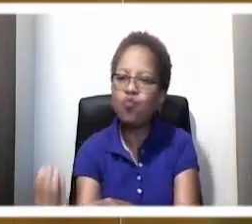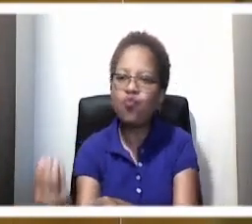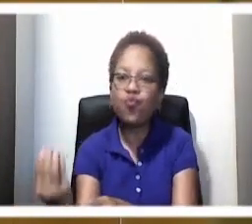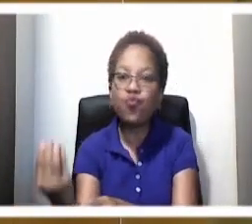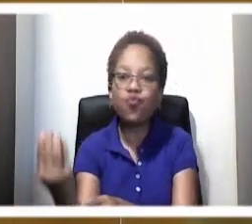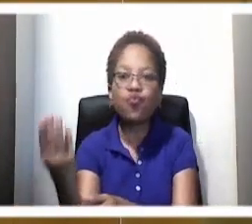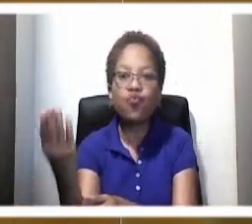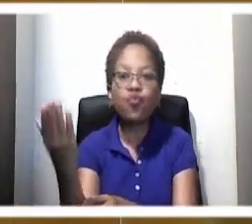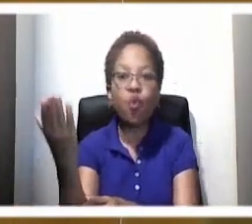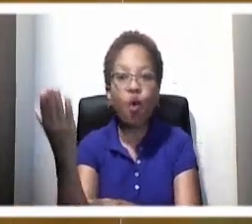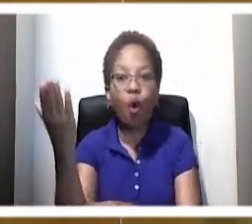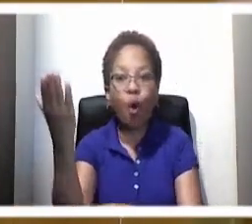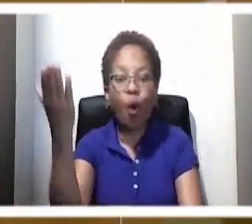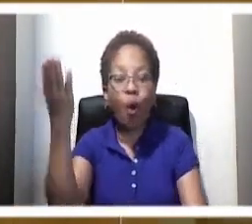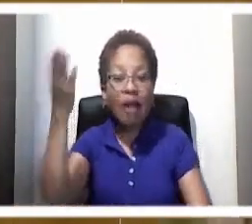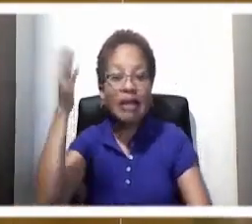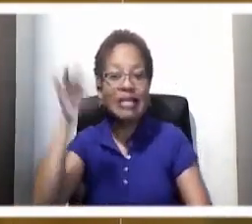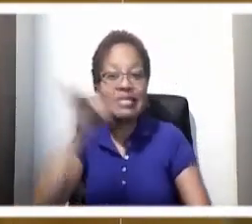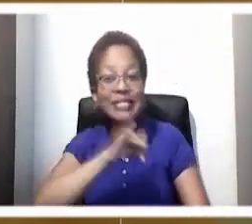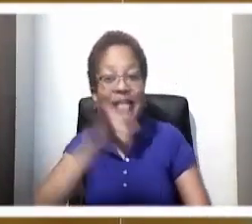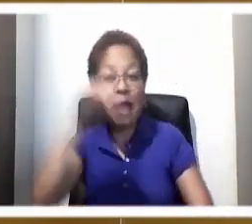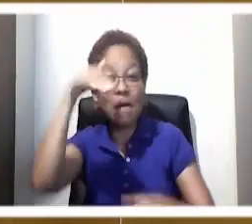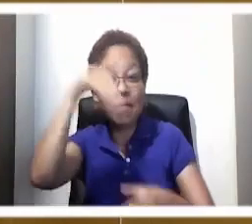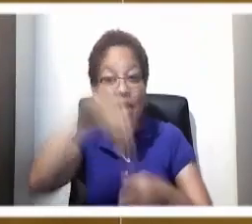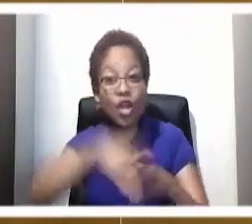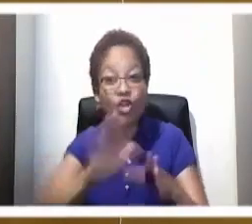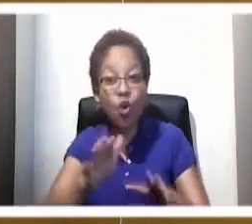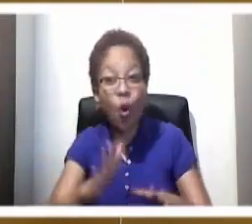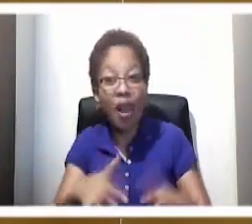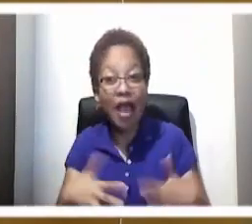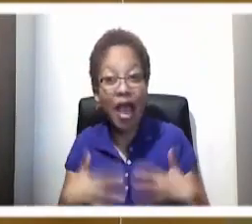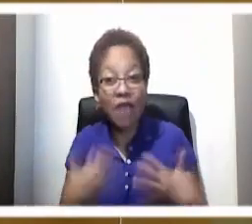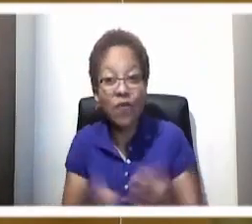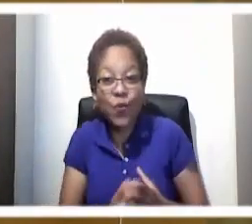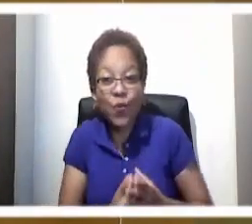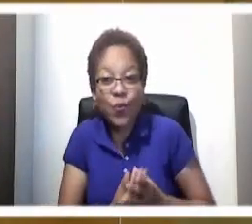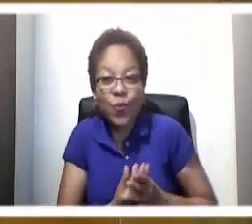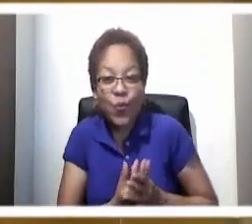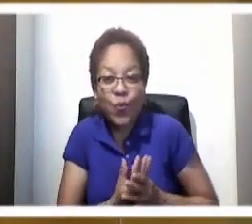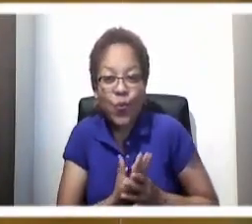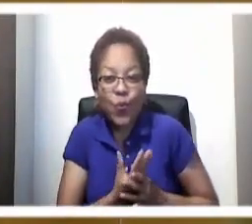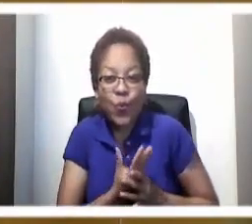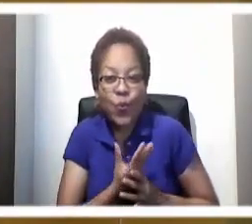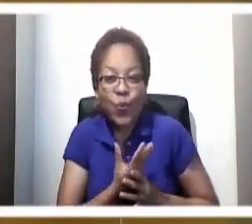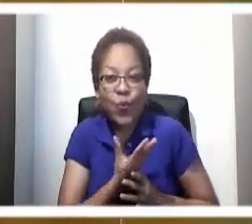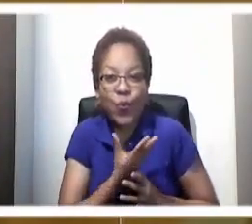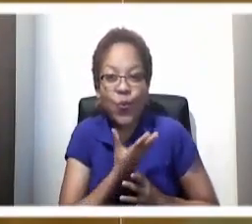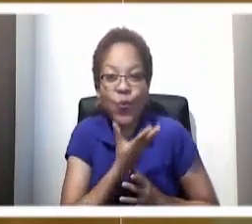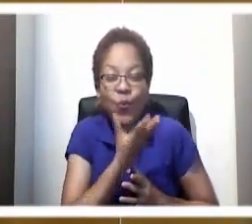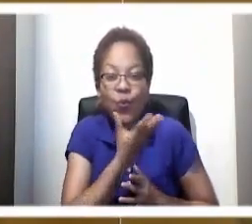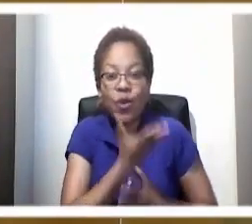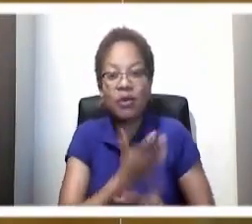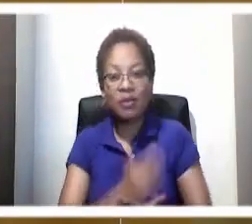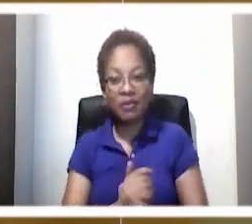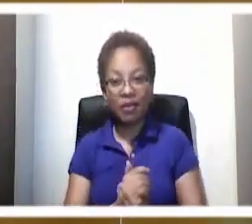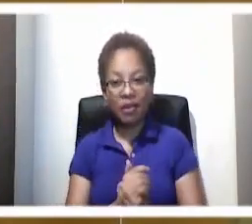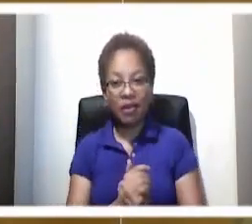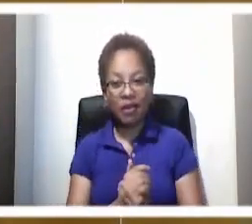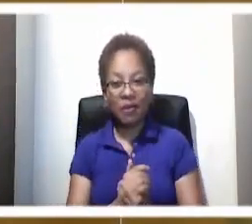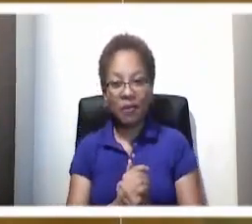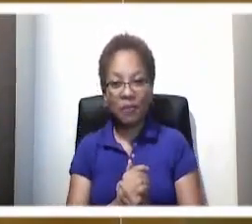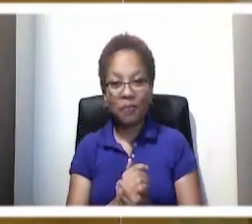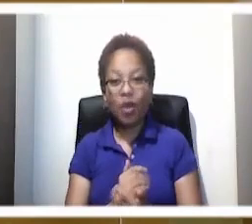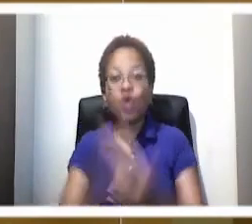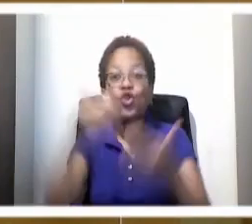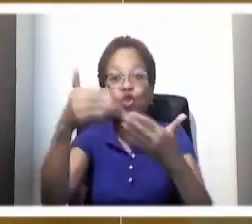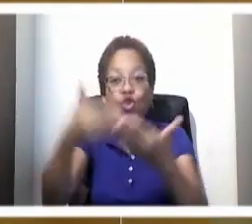And you and I must be part of that remnant that Ezekiel speaks about to witness that newness that will come.